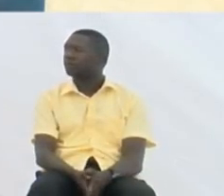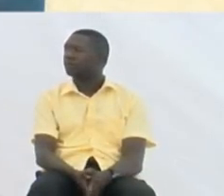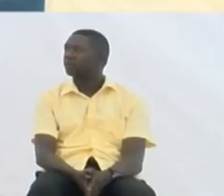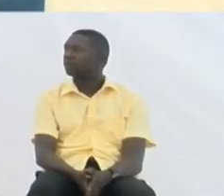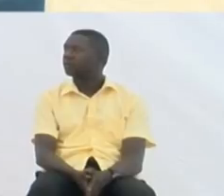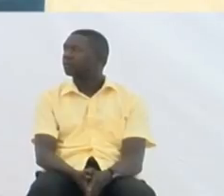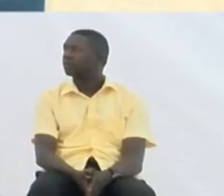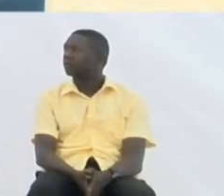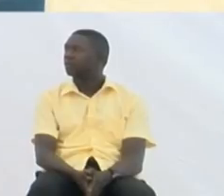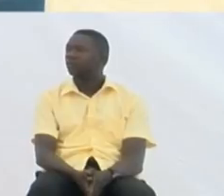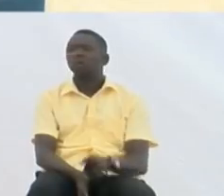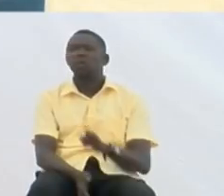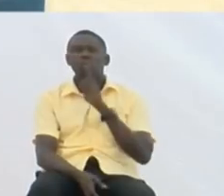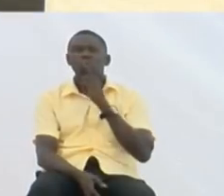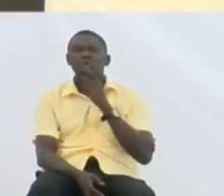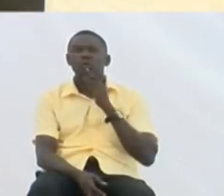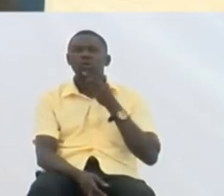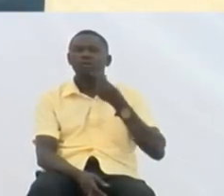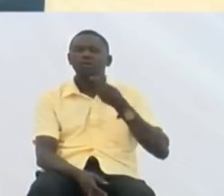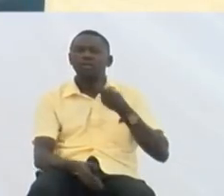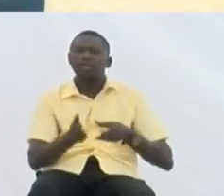jualong Alcalo tuotumu. At